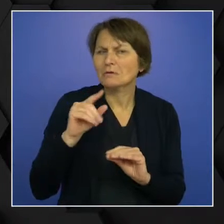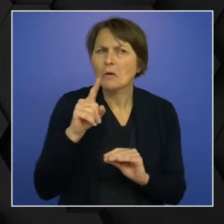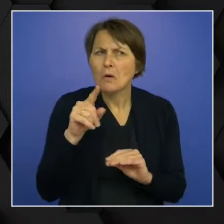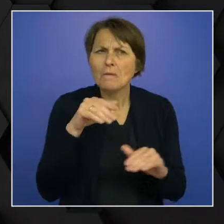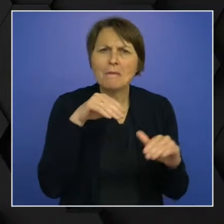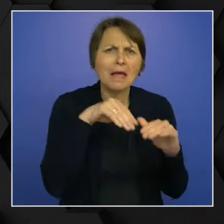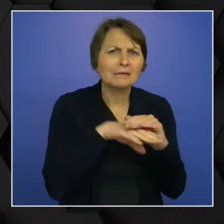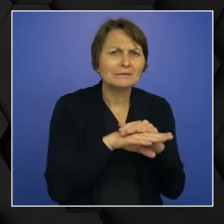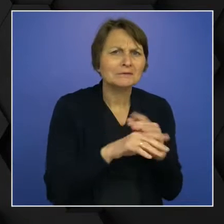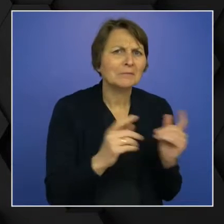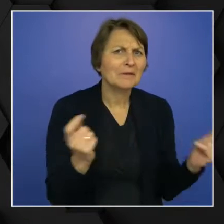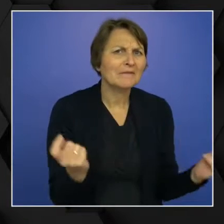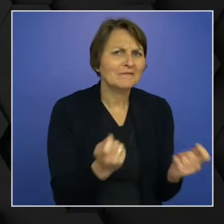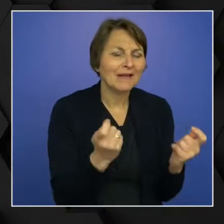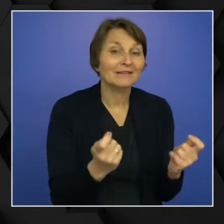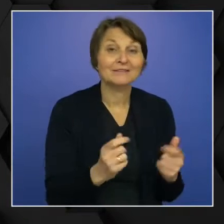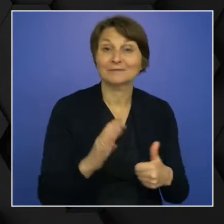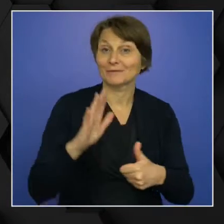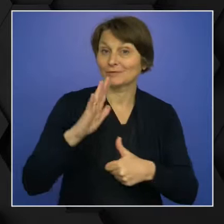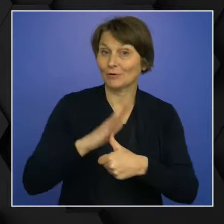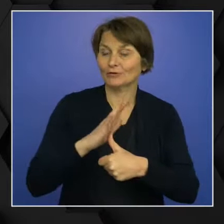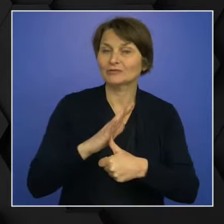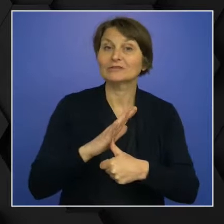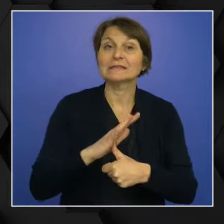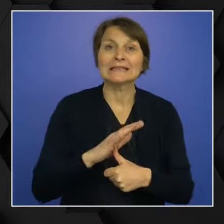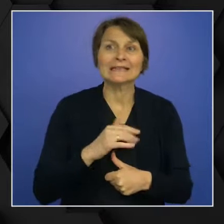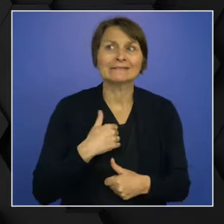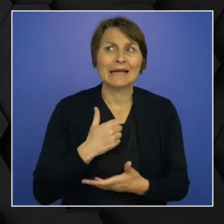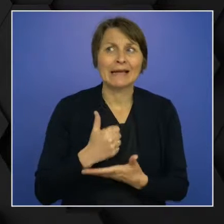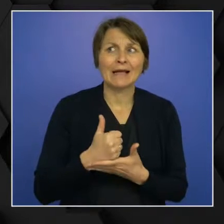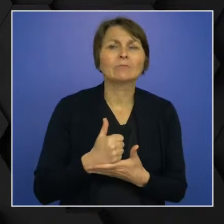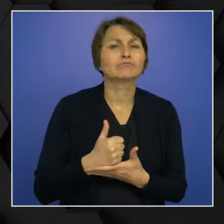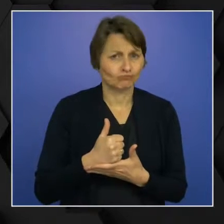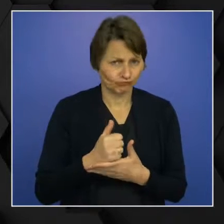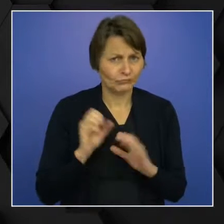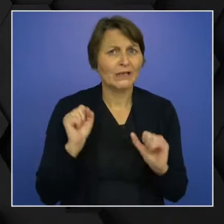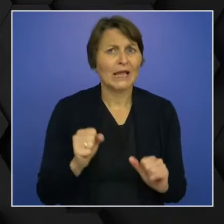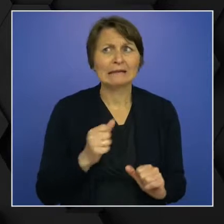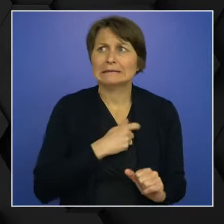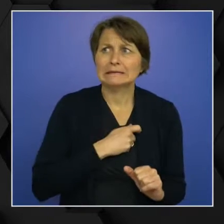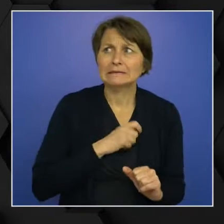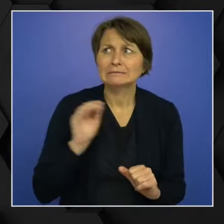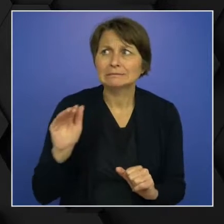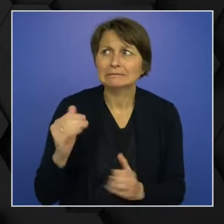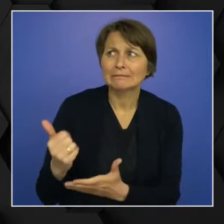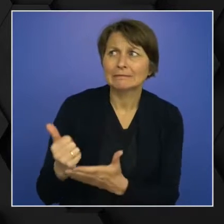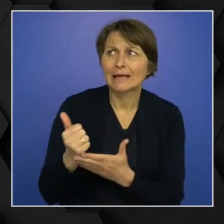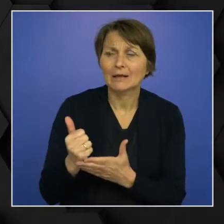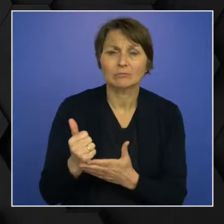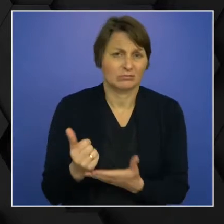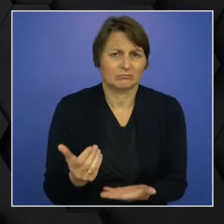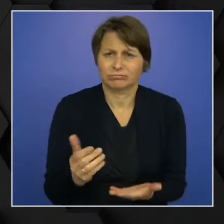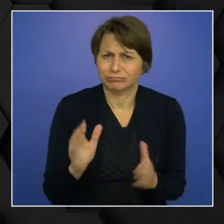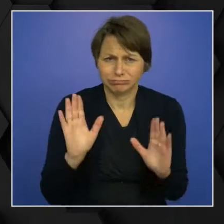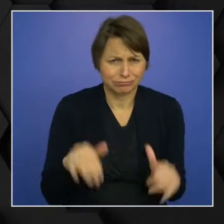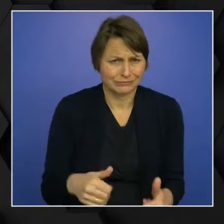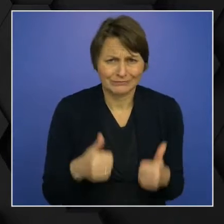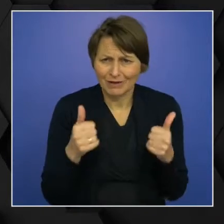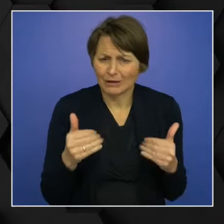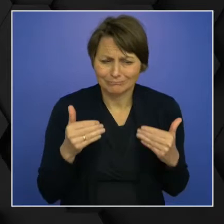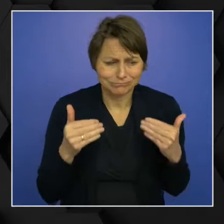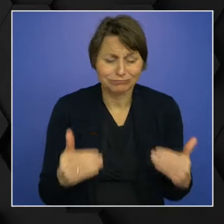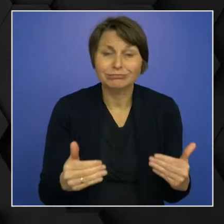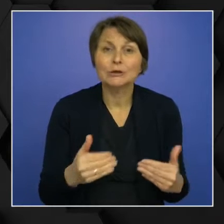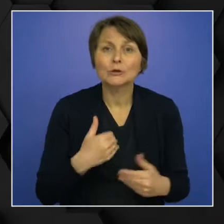is one, don't be afraid to ask for help. There's no reason you're going to know all this information if you've never organized an